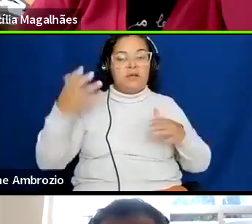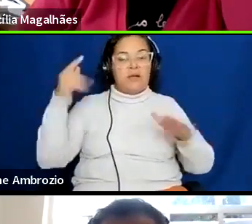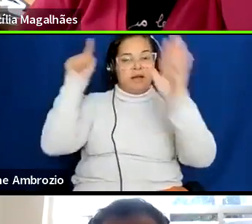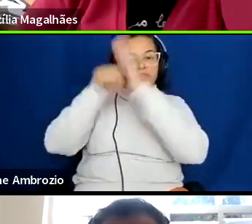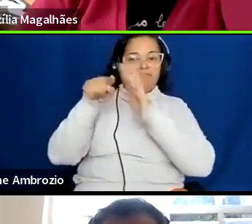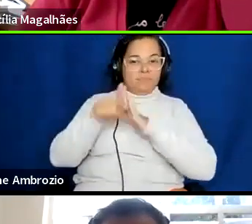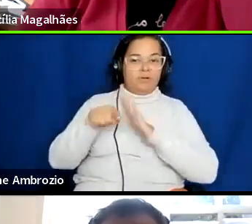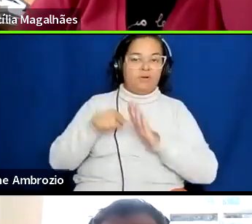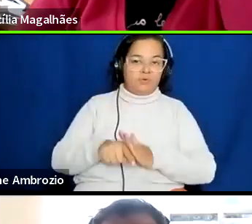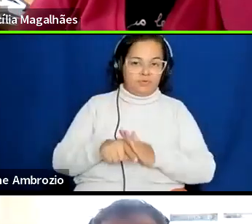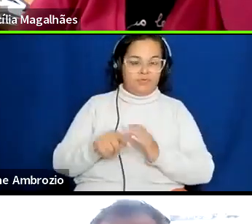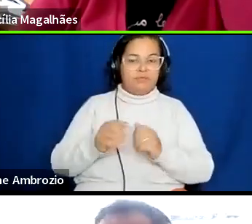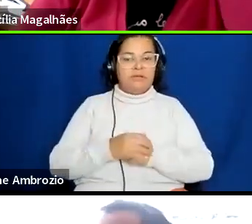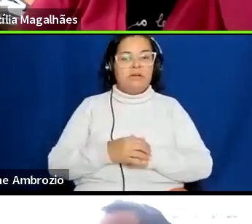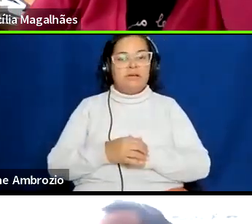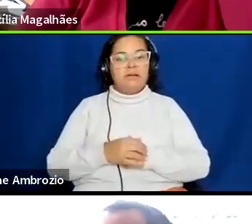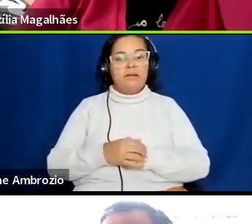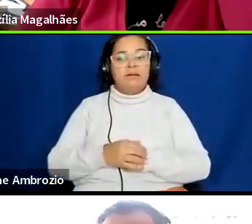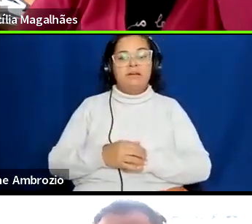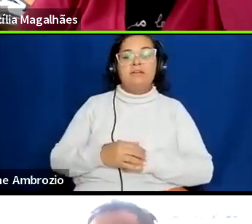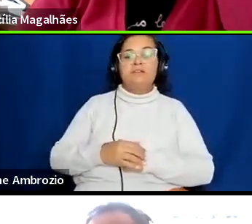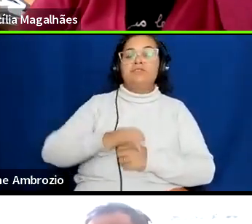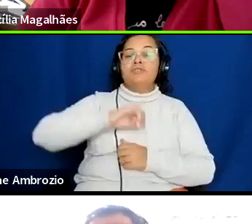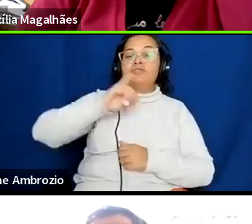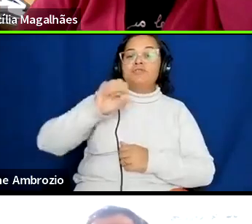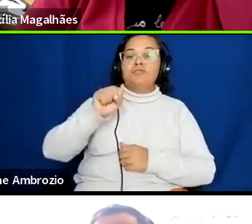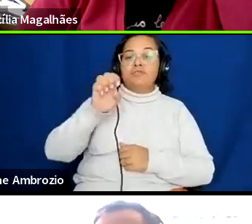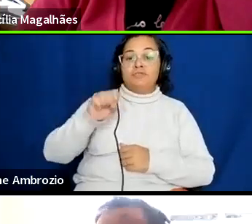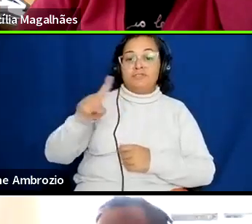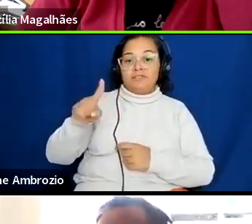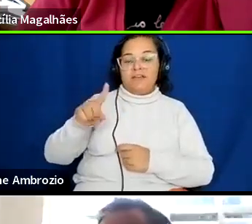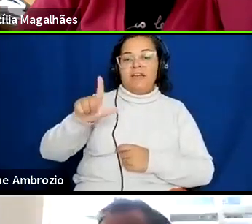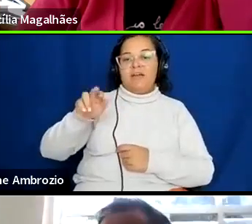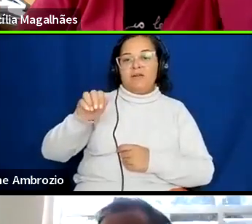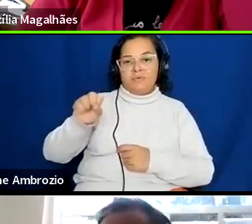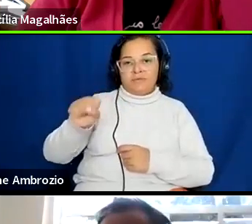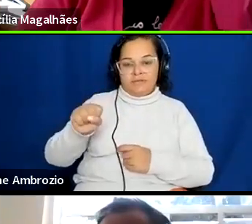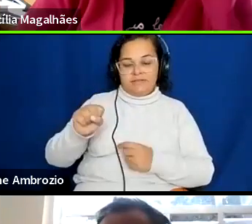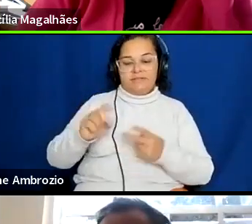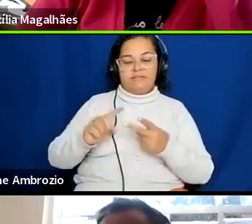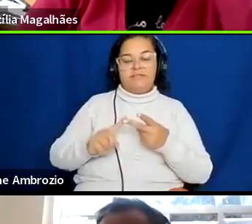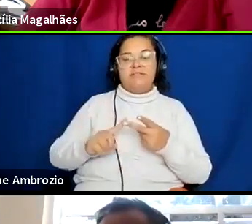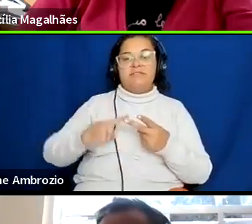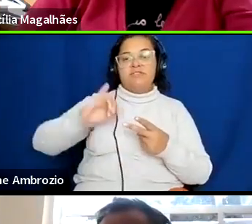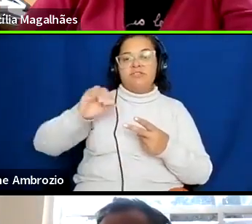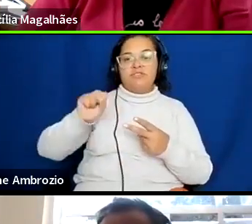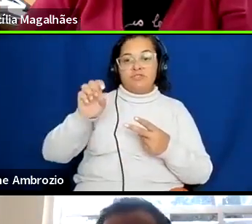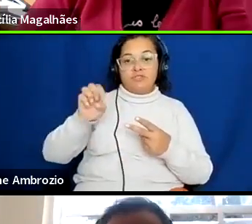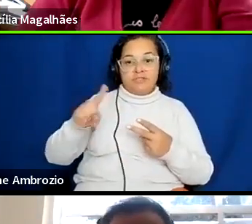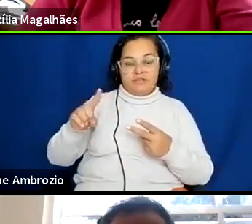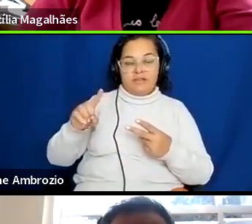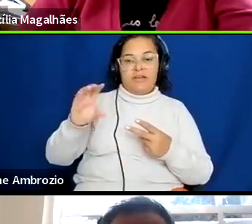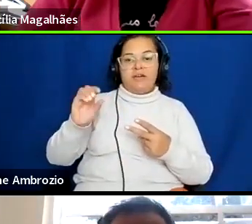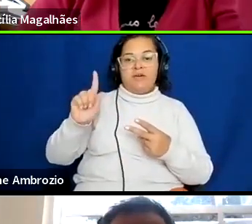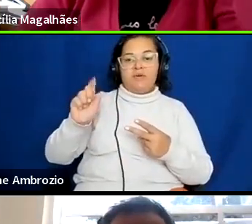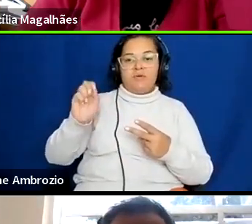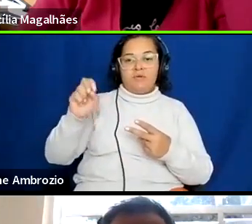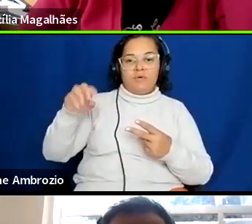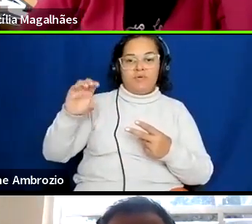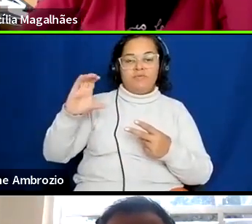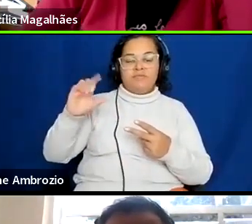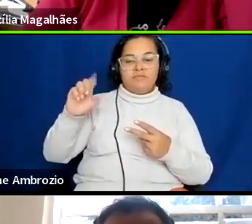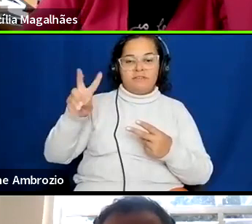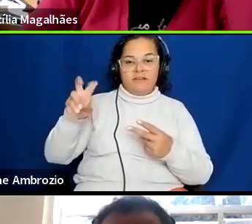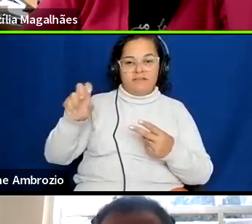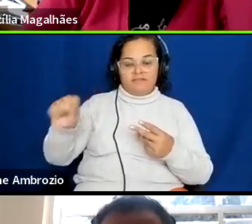José Luiz Ortega, Luiz Gonçalves, Josélia Santos e Tânia Ramalho. Eu gostaria de que vocês,